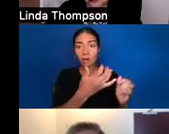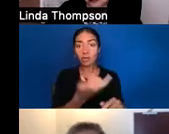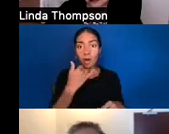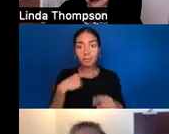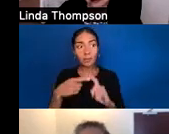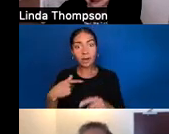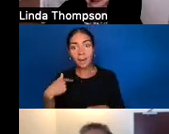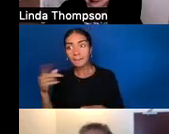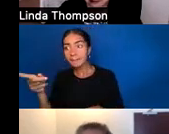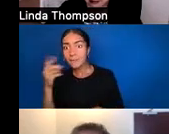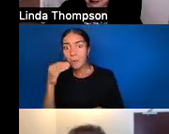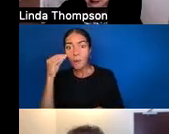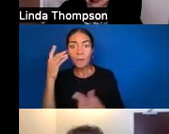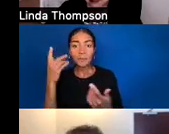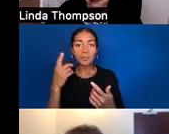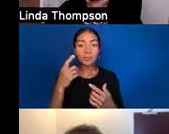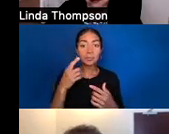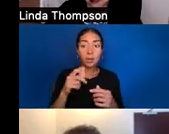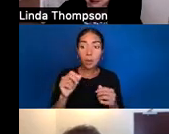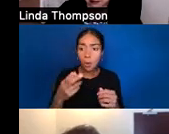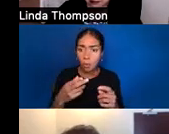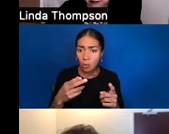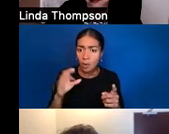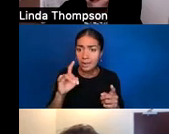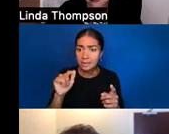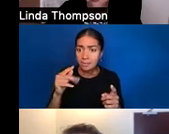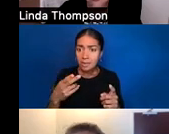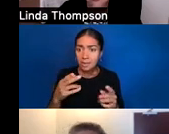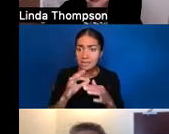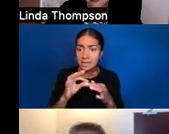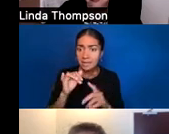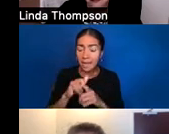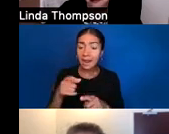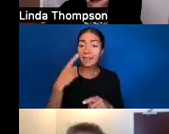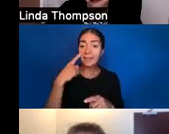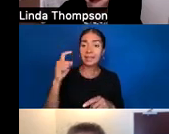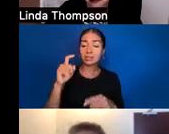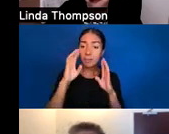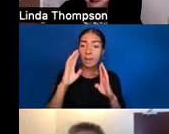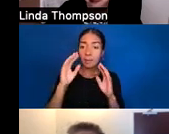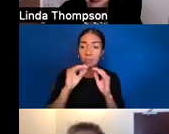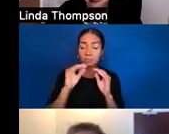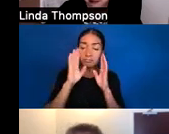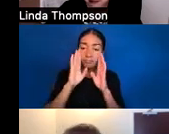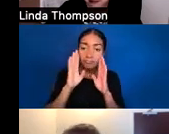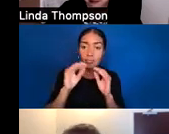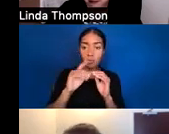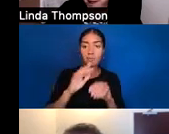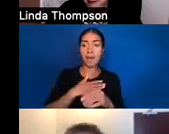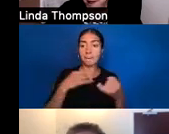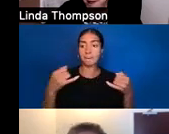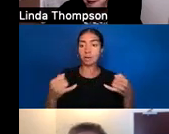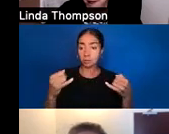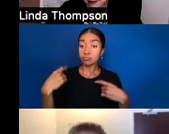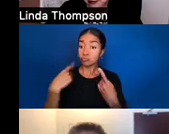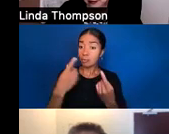and so it's about, oh my gosh, Elizabeth said it. I think I need to pay more attention to my boundaries. Although I've been better at upholding my boundaries,